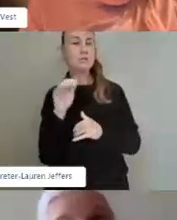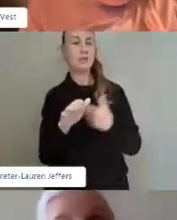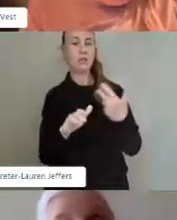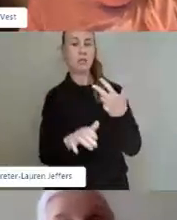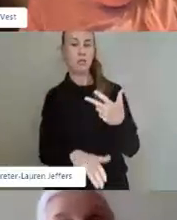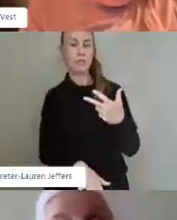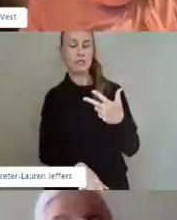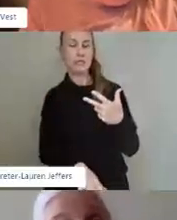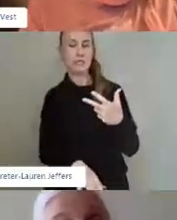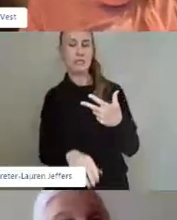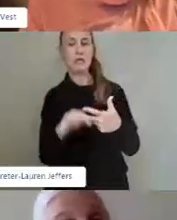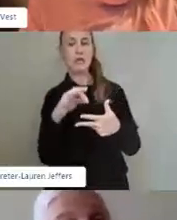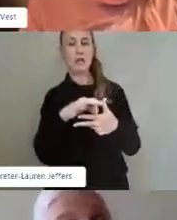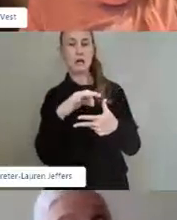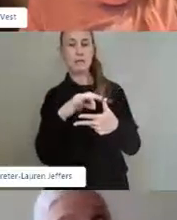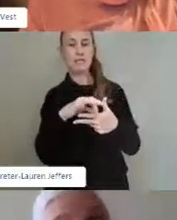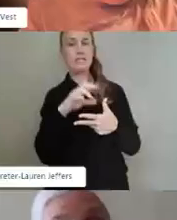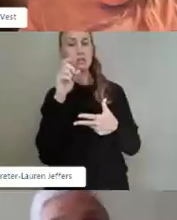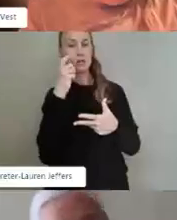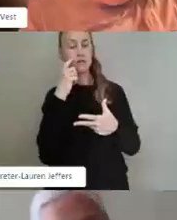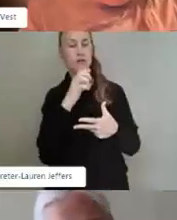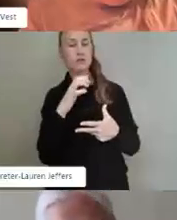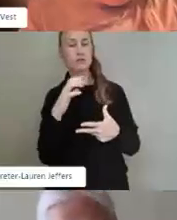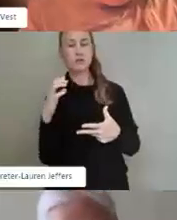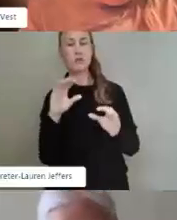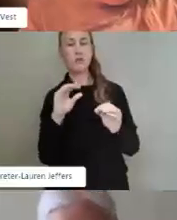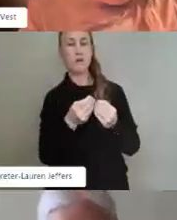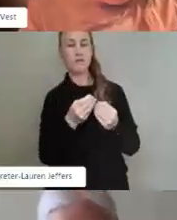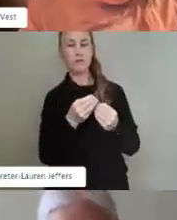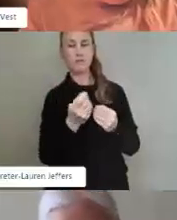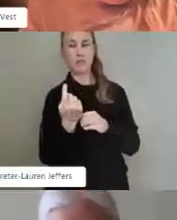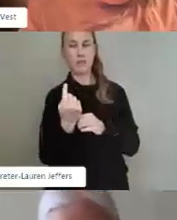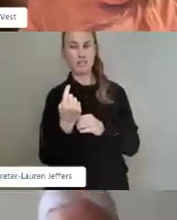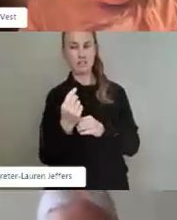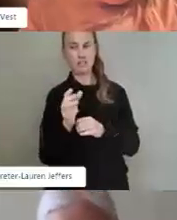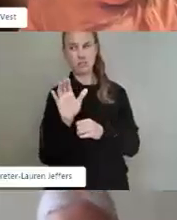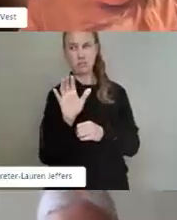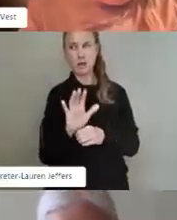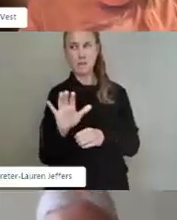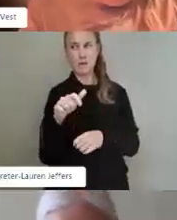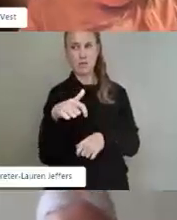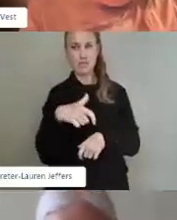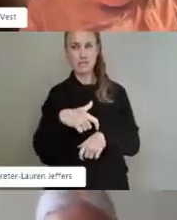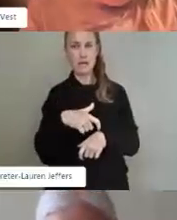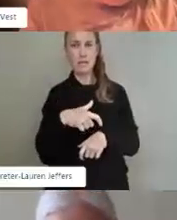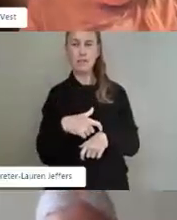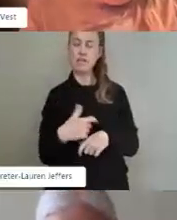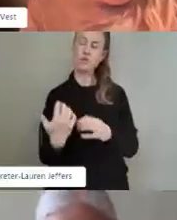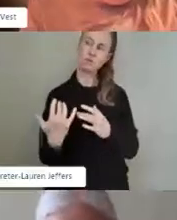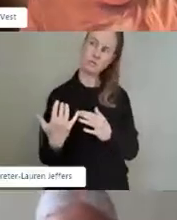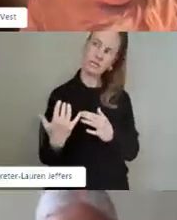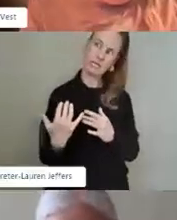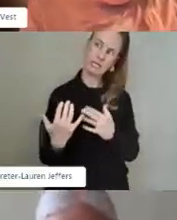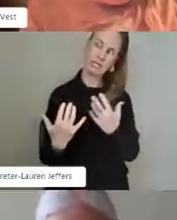3 nominees to the governor's office about this time last year. And it was in limbo for some time. And then we